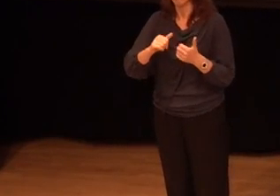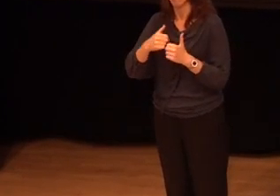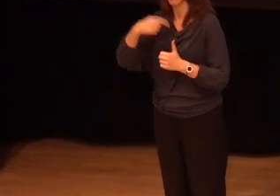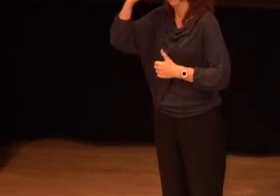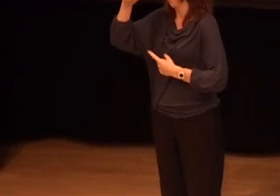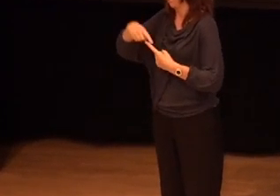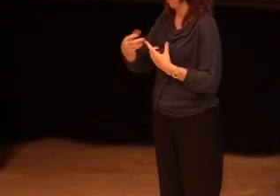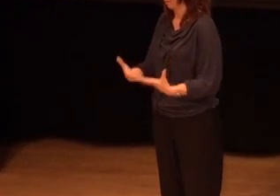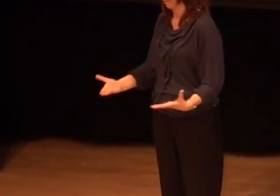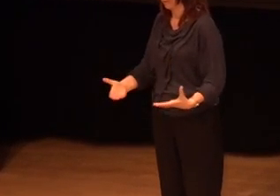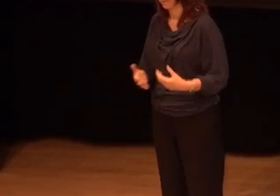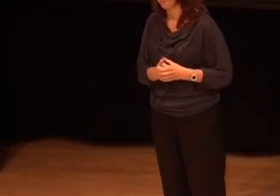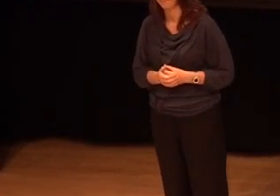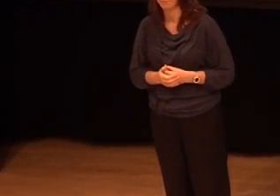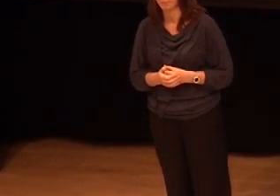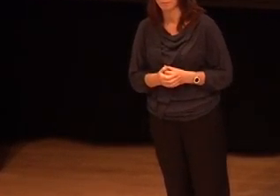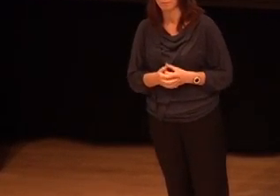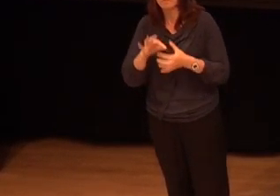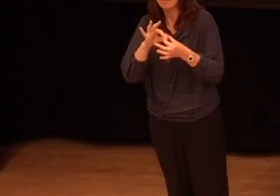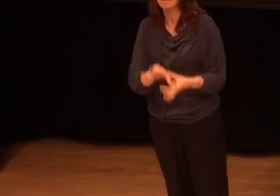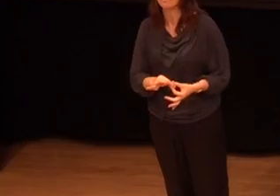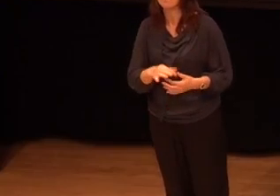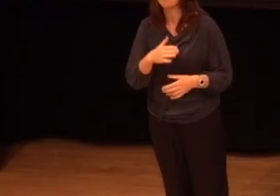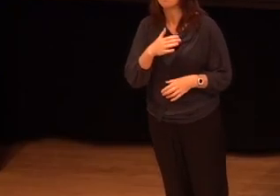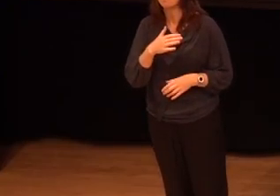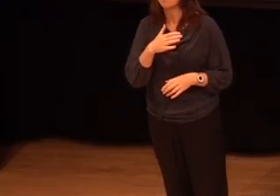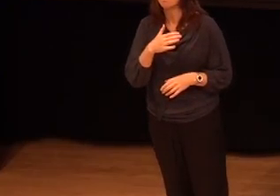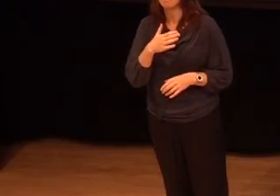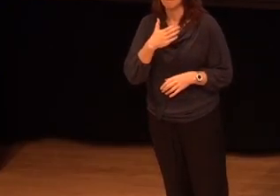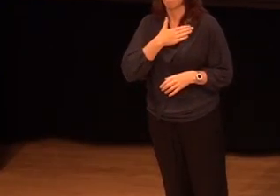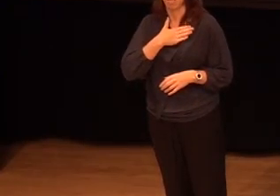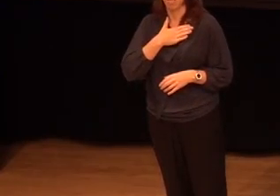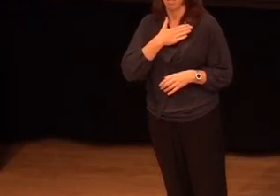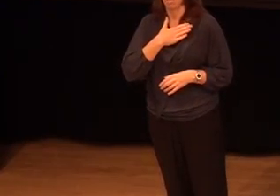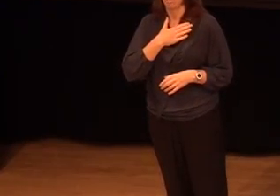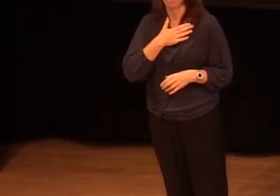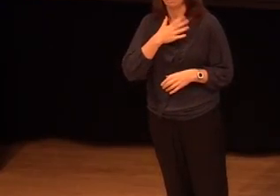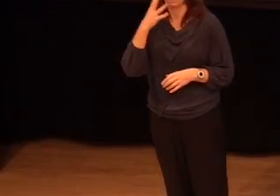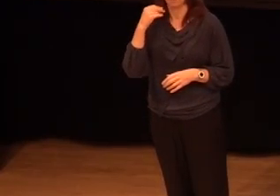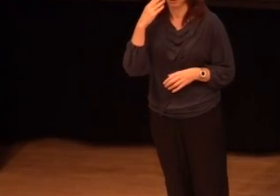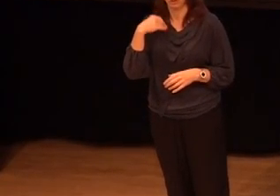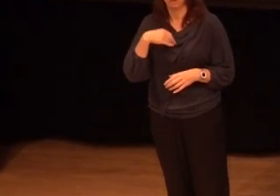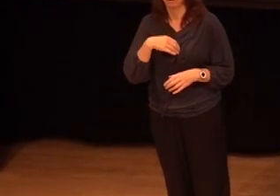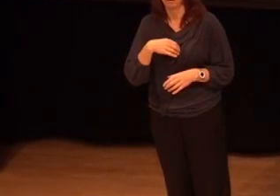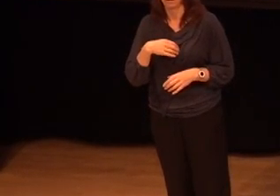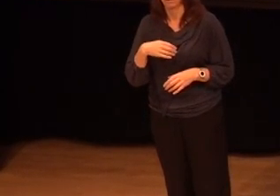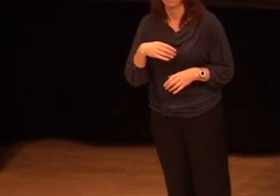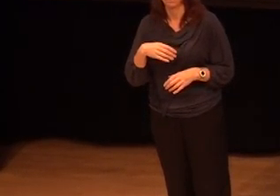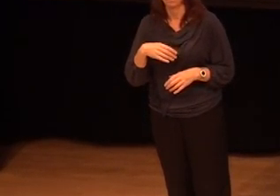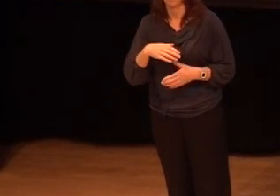about things. In terms of my evolution, both becoming a disabled